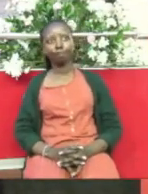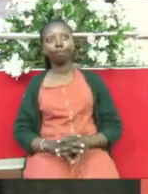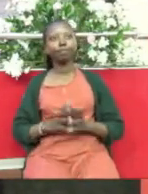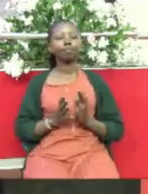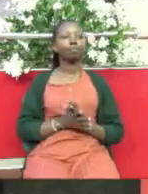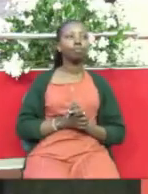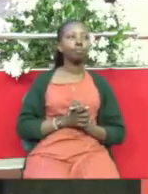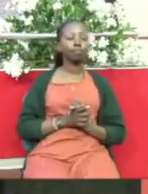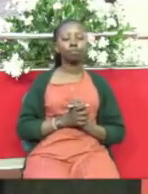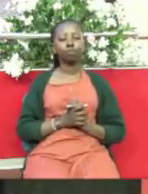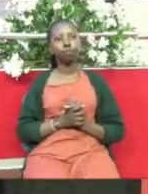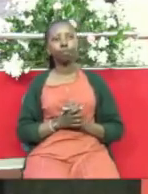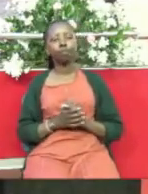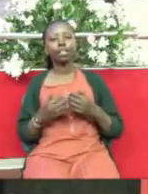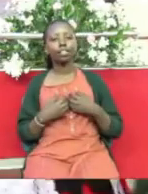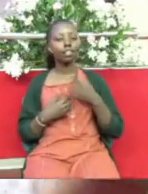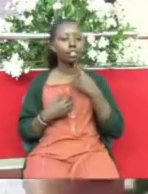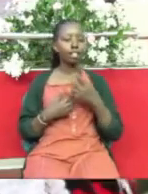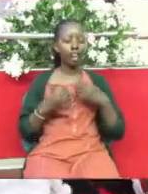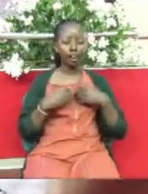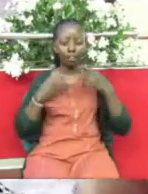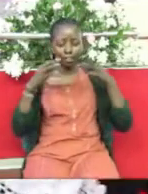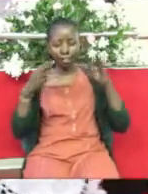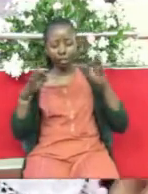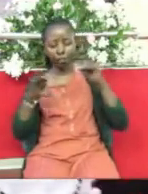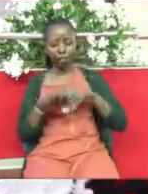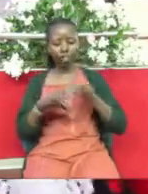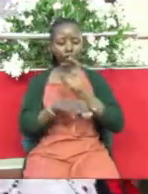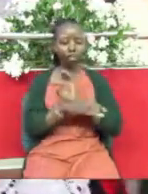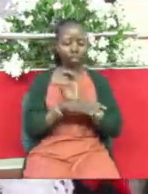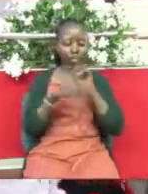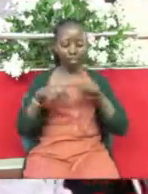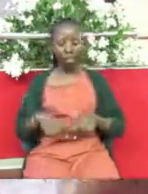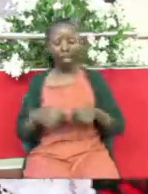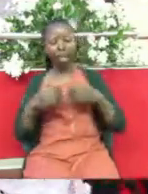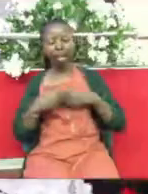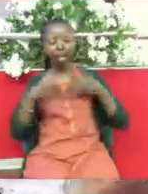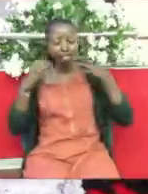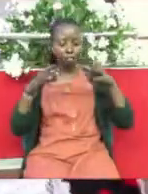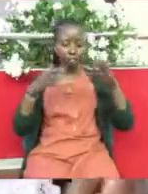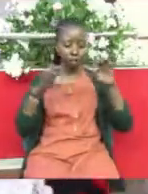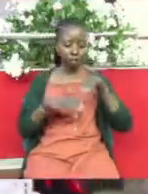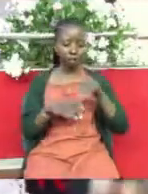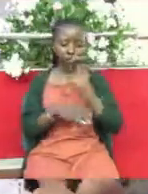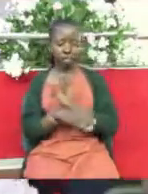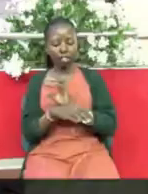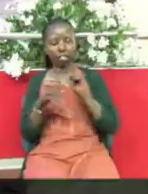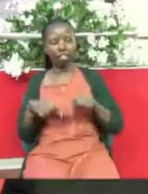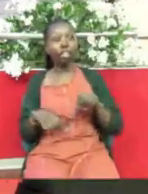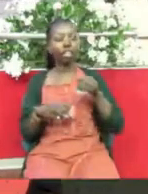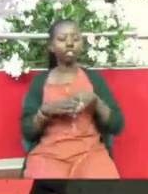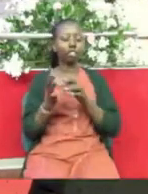decree that there is freedom being released in this house. There is freedom being released in this house in the